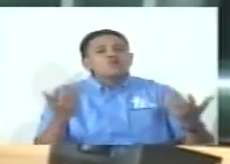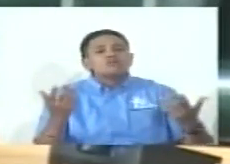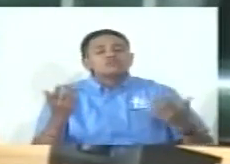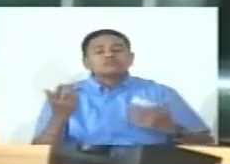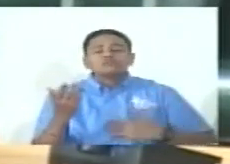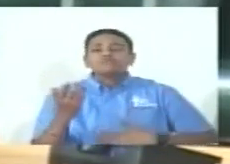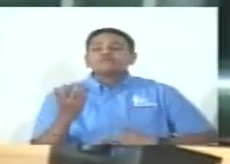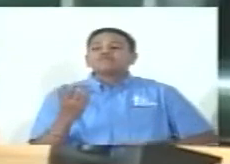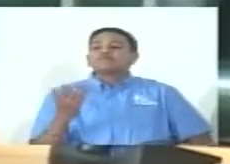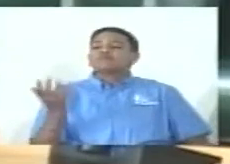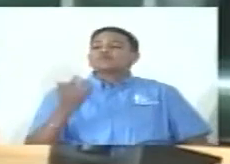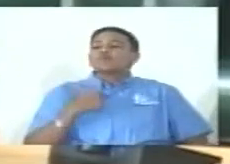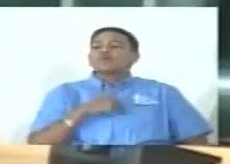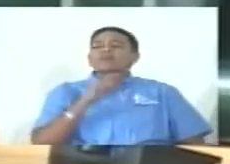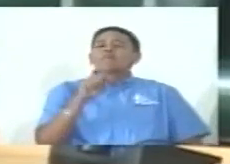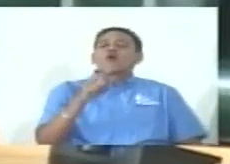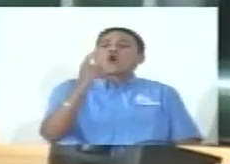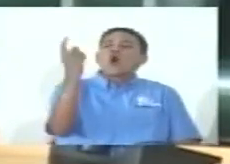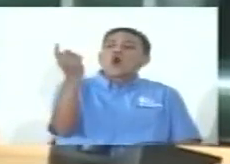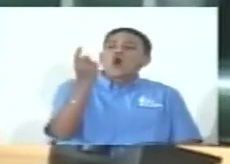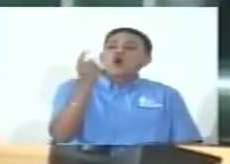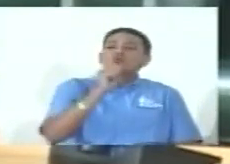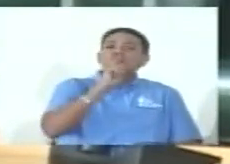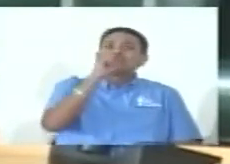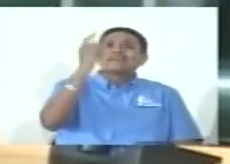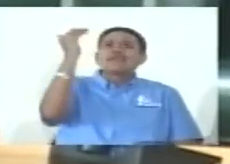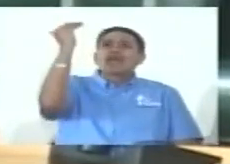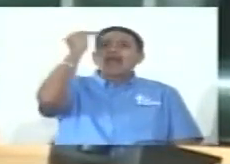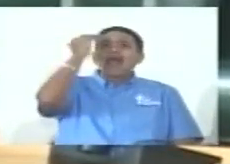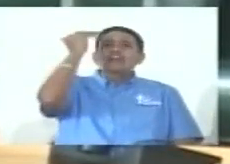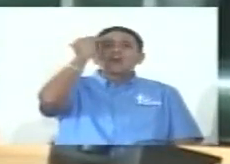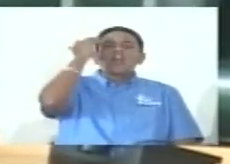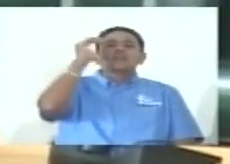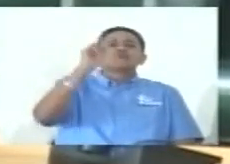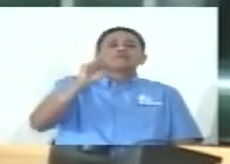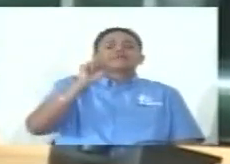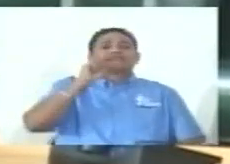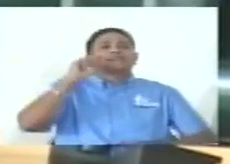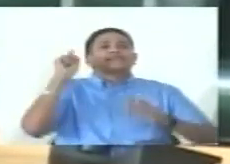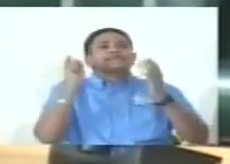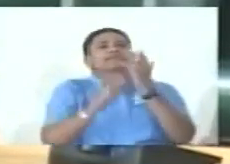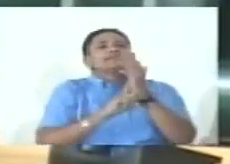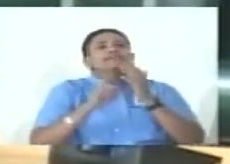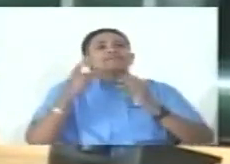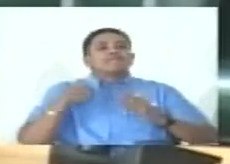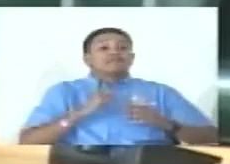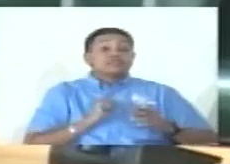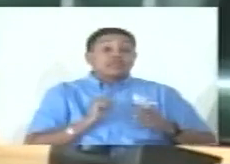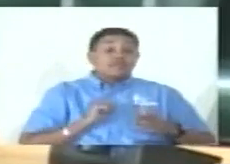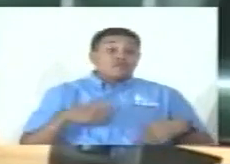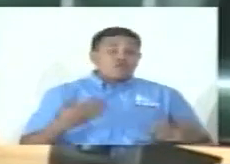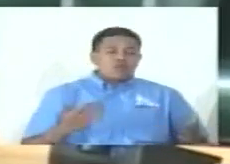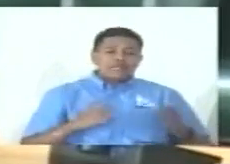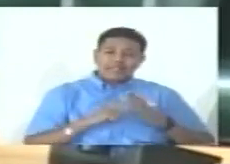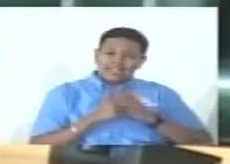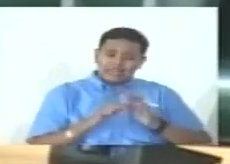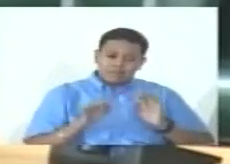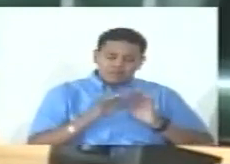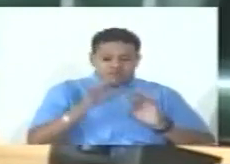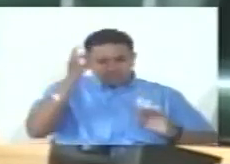must always acknowledge and recognize for ourselves is,